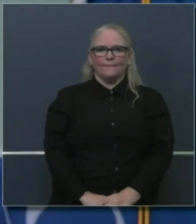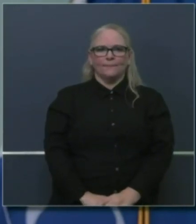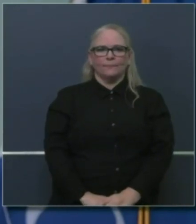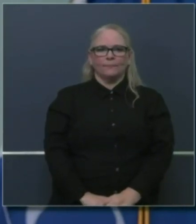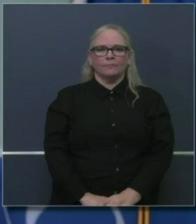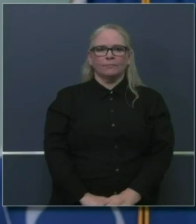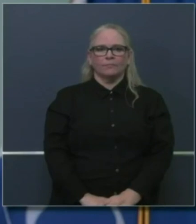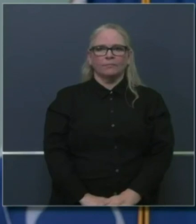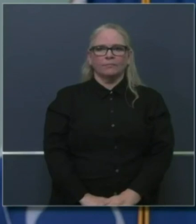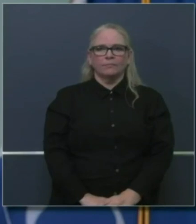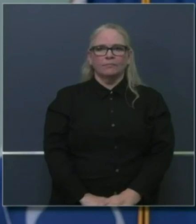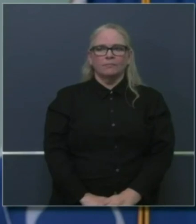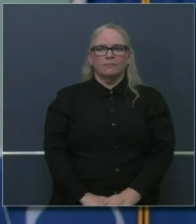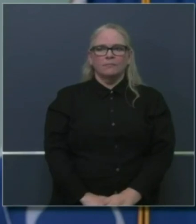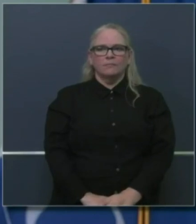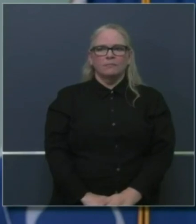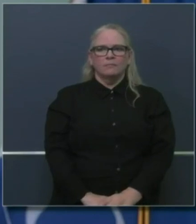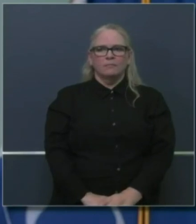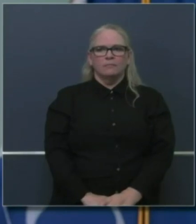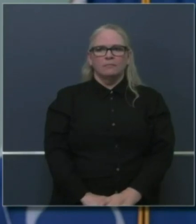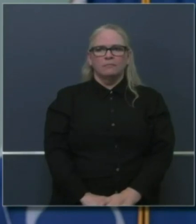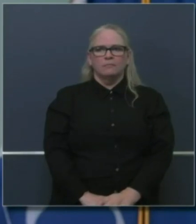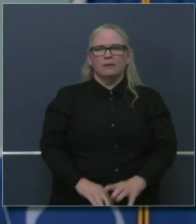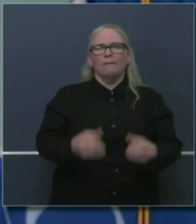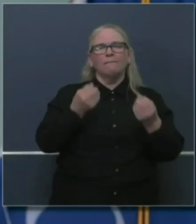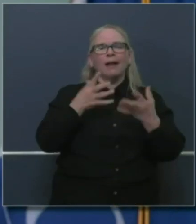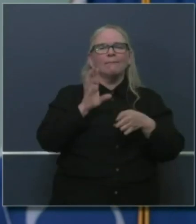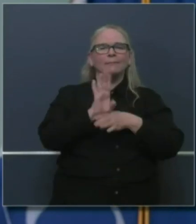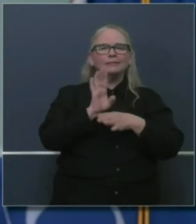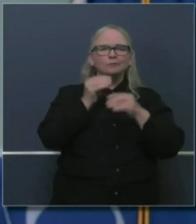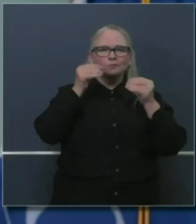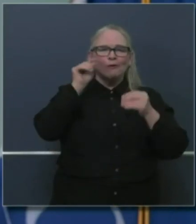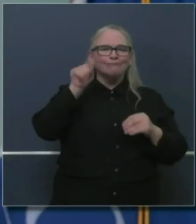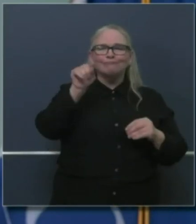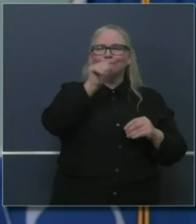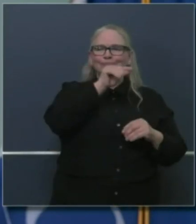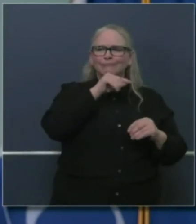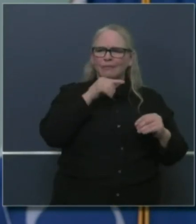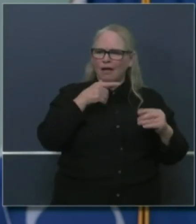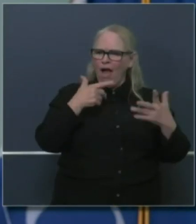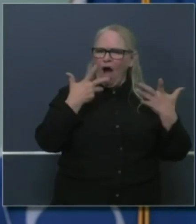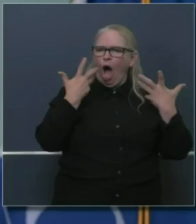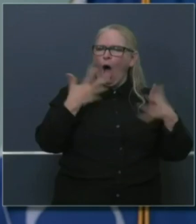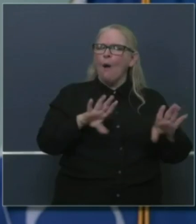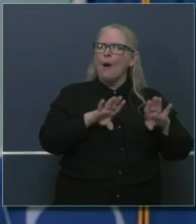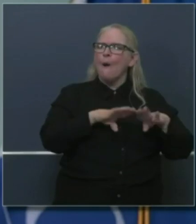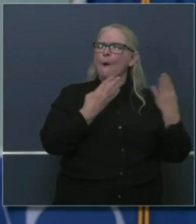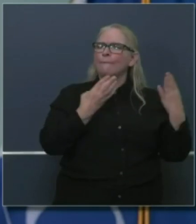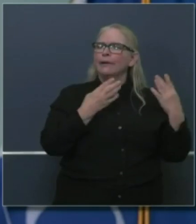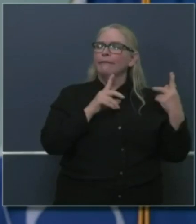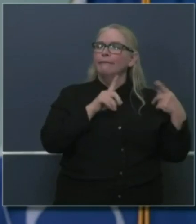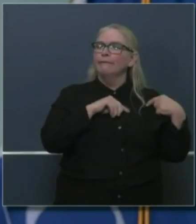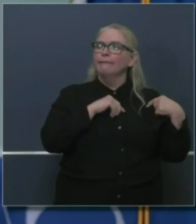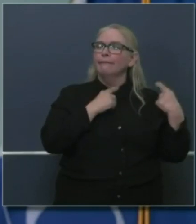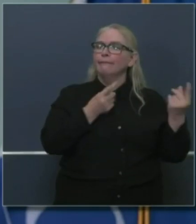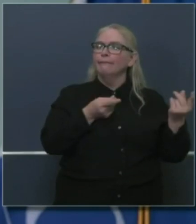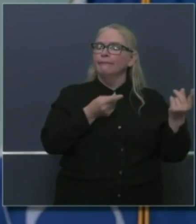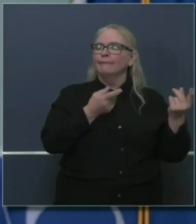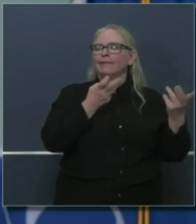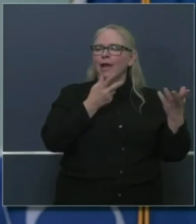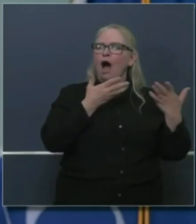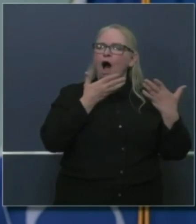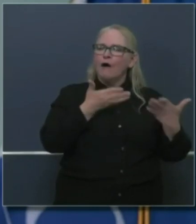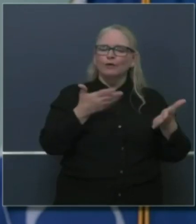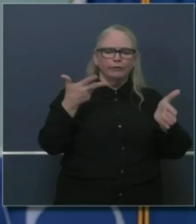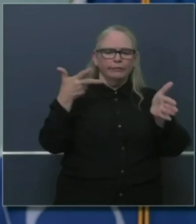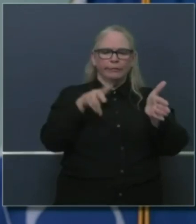Governor, many retail stores in California are already offering the curbside pickup that you said can resume on Friday. So other than this being a big